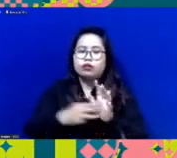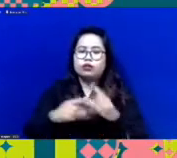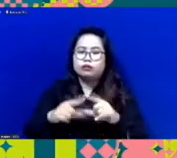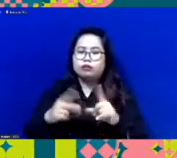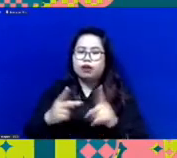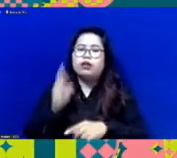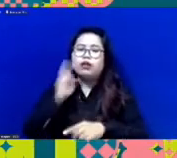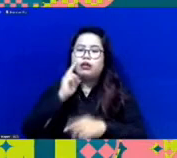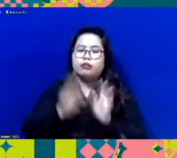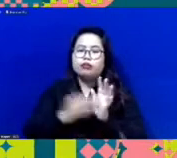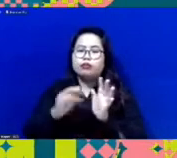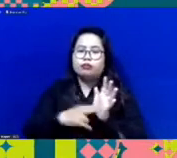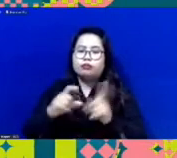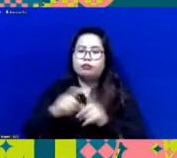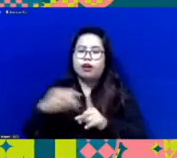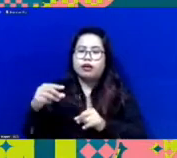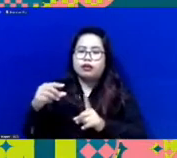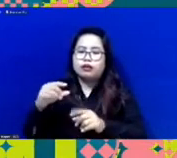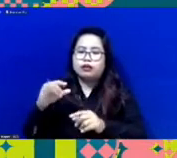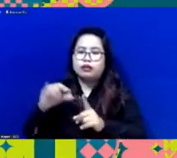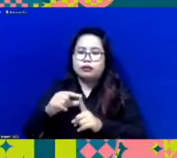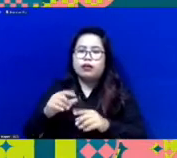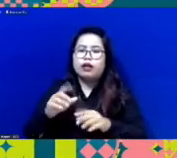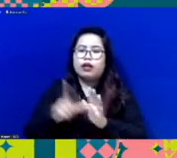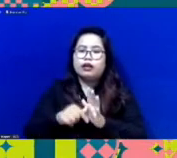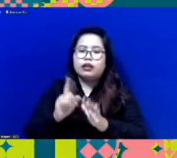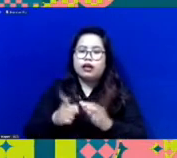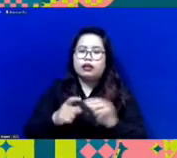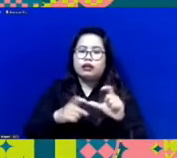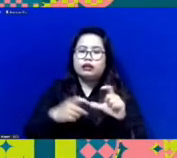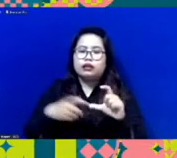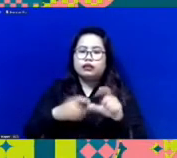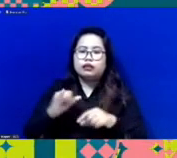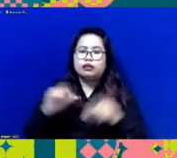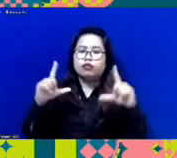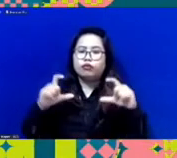photo session with the speakers online too.